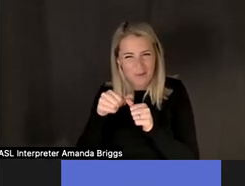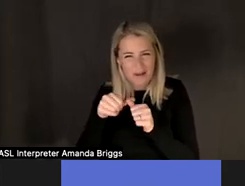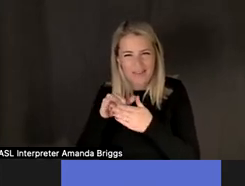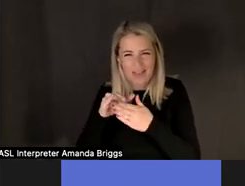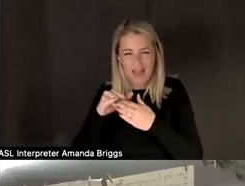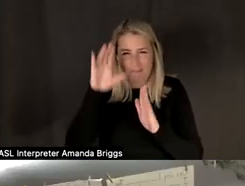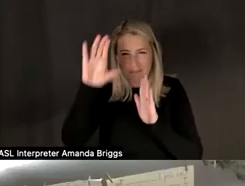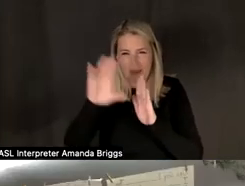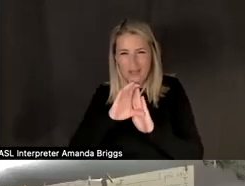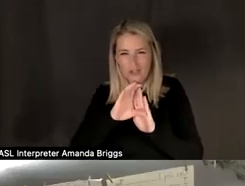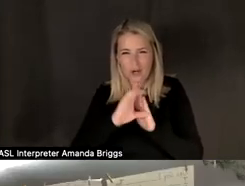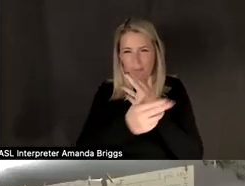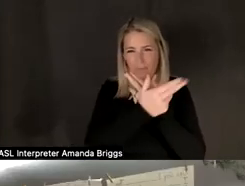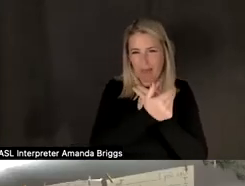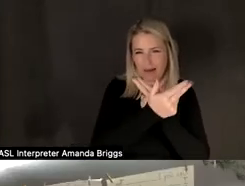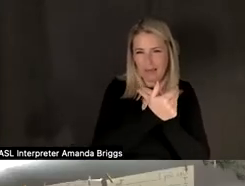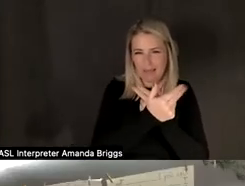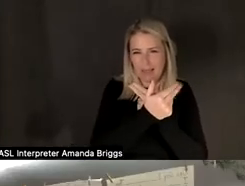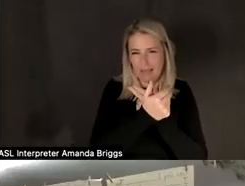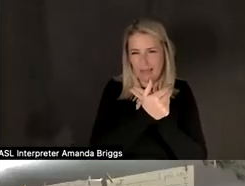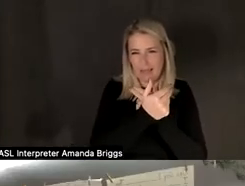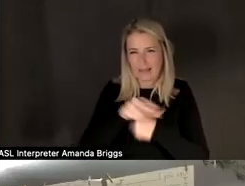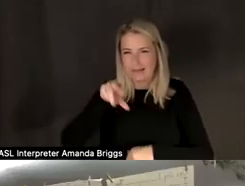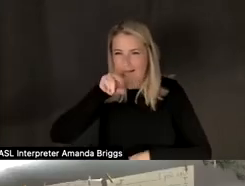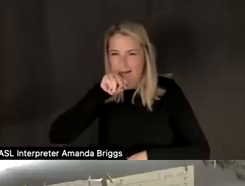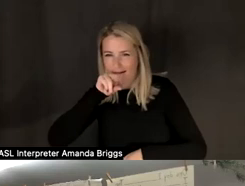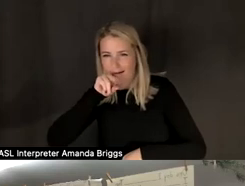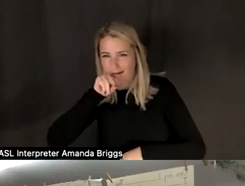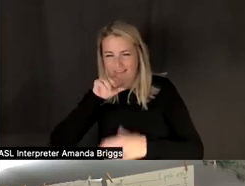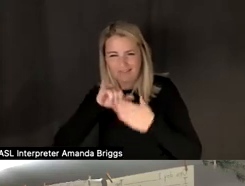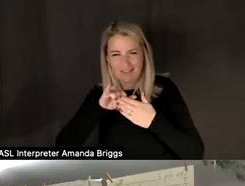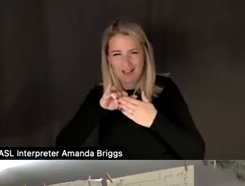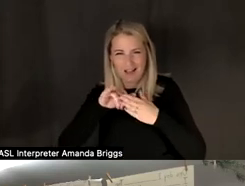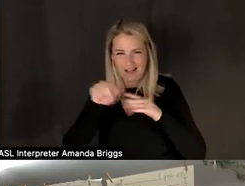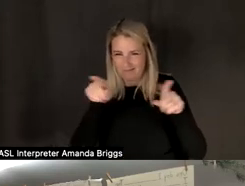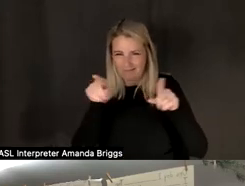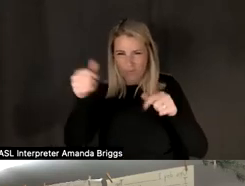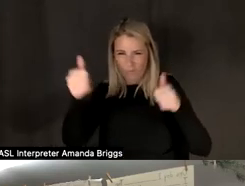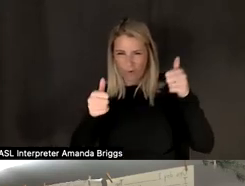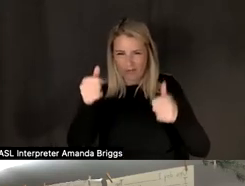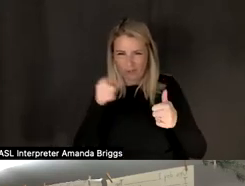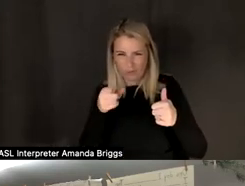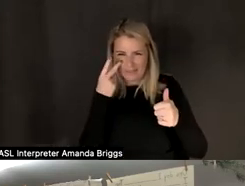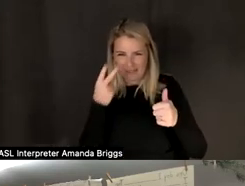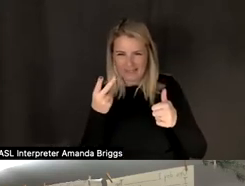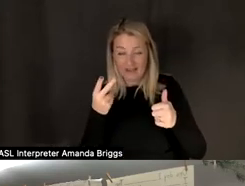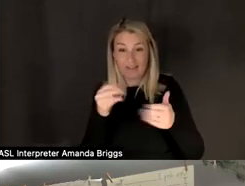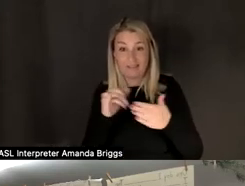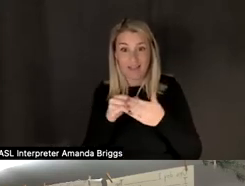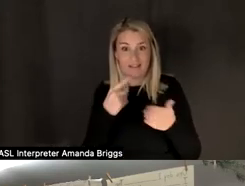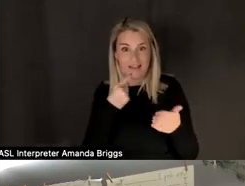rabbit. And that tells us if their brain has lateral. And so this is just our